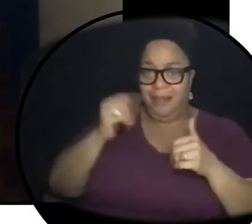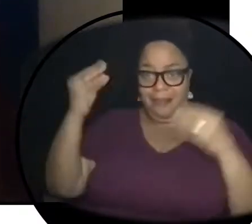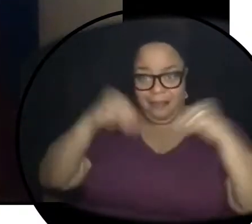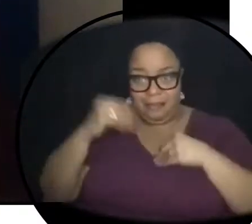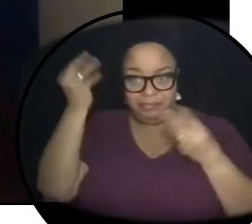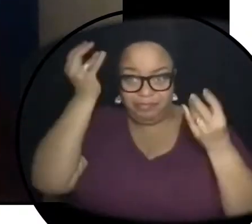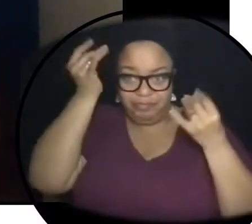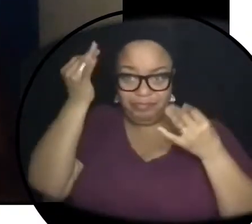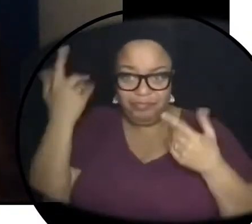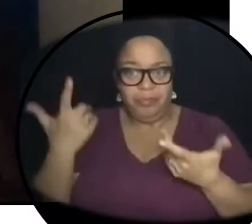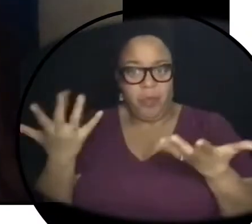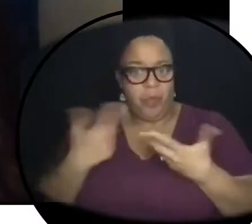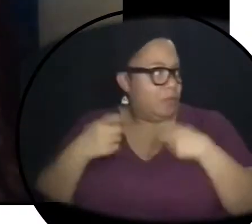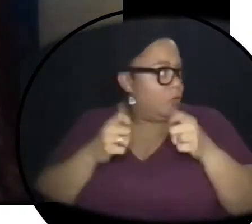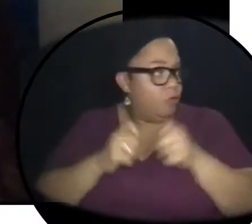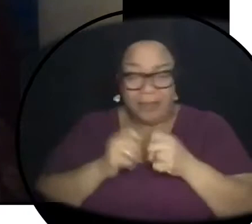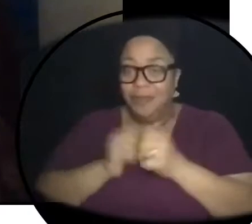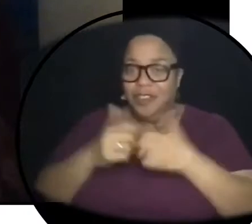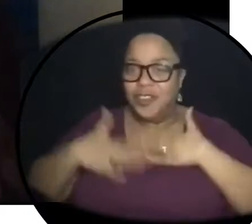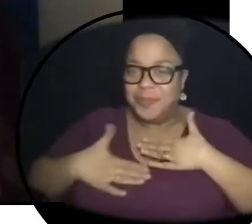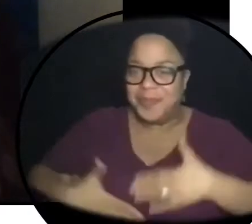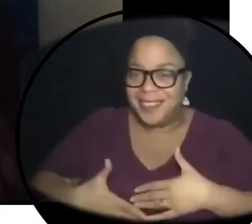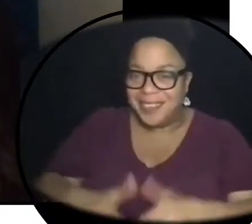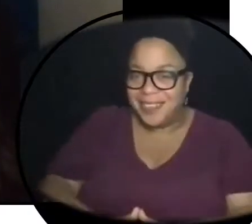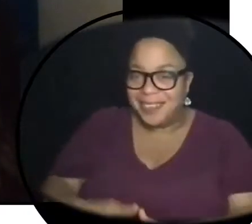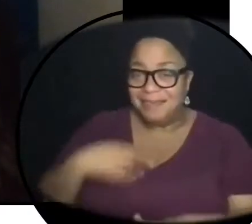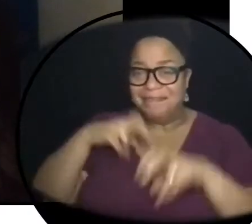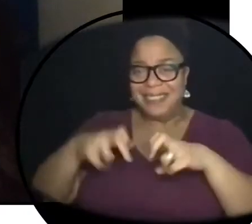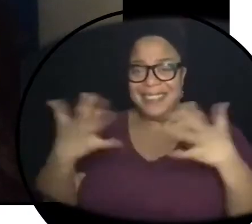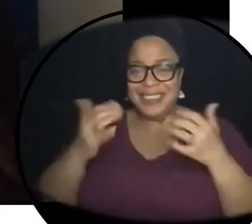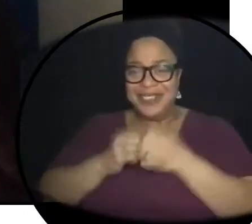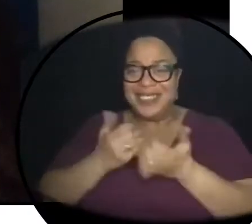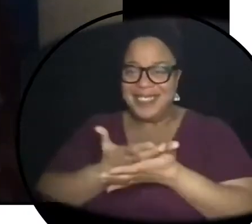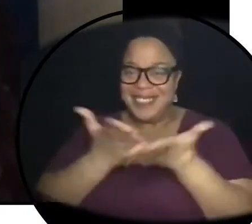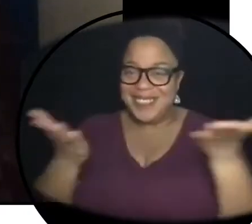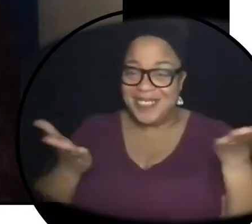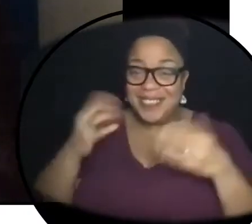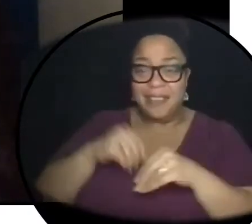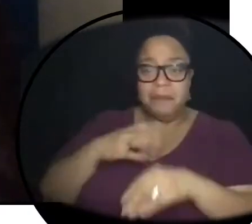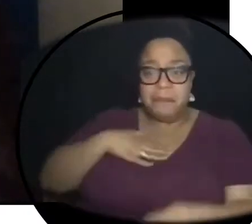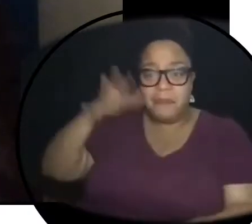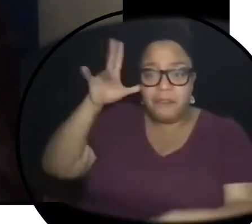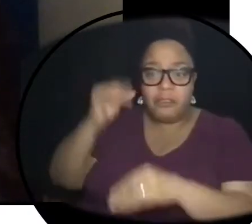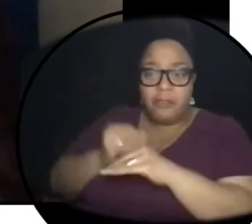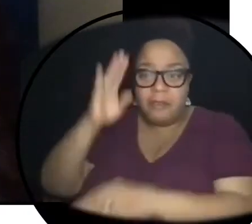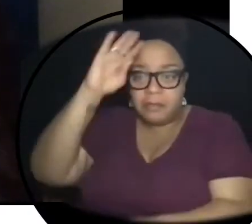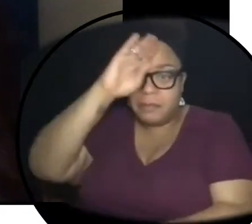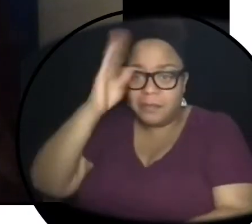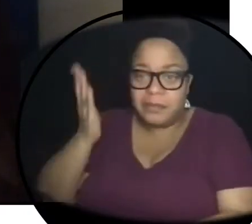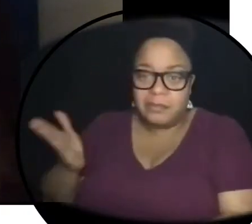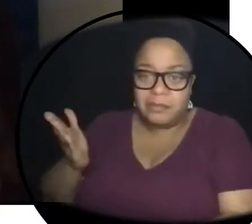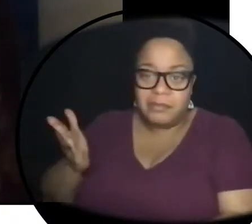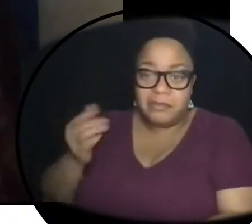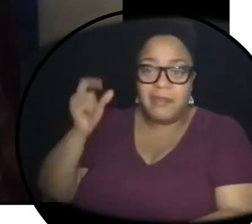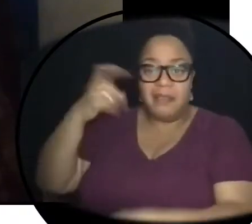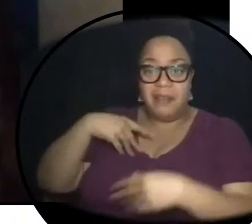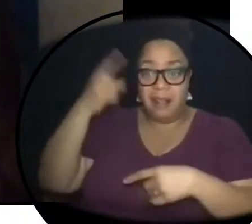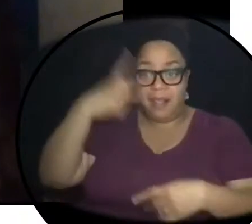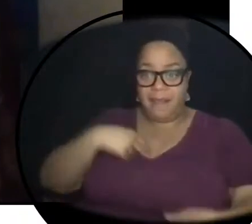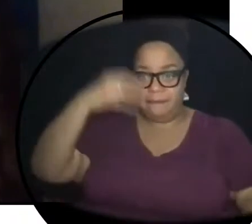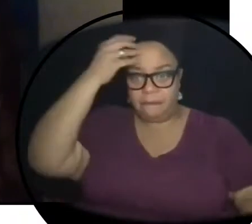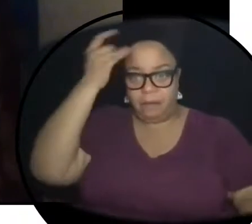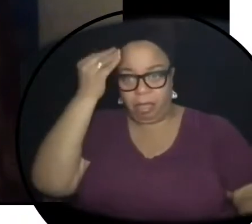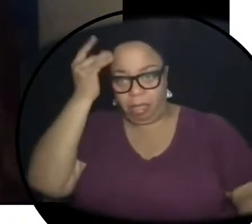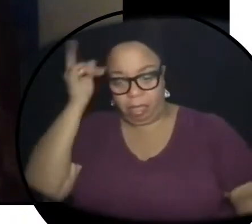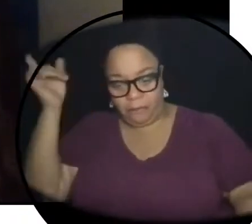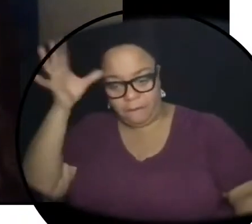account that maybe I'm going to need a babysitter to teach and that maybe my students are going to need a meal in order to sit in the classroom. And all of these things seem to be part